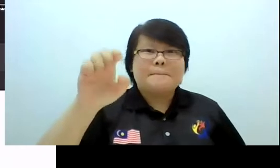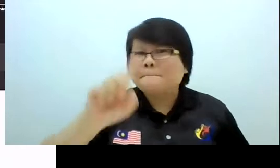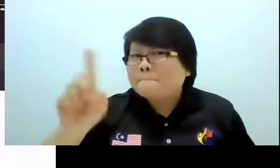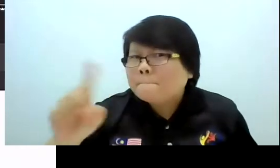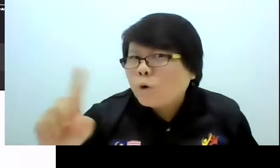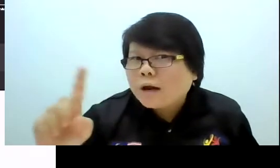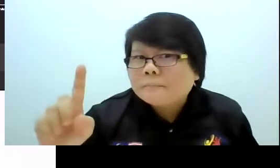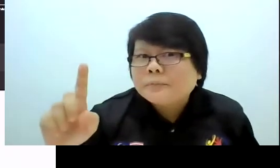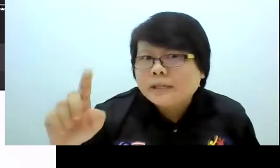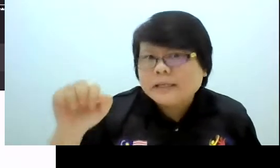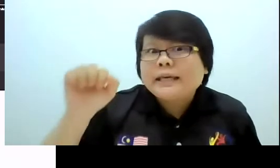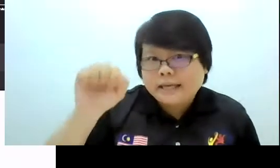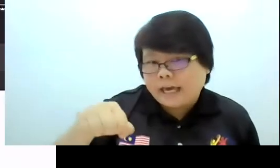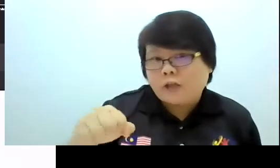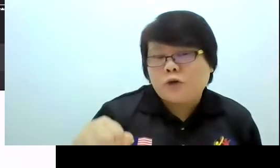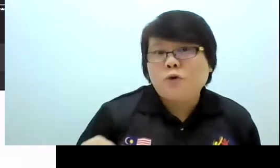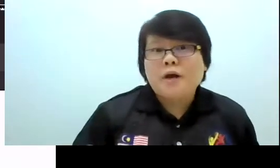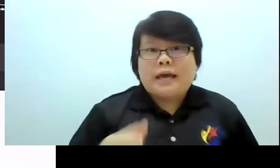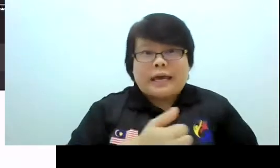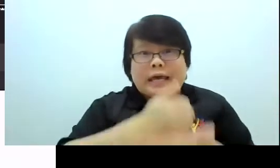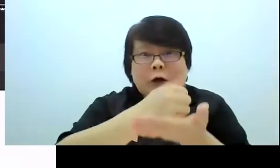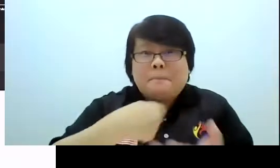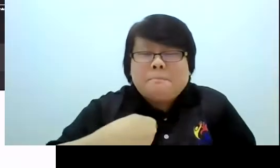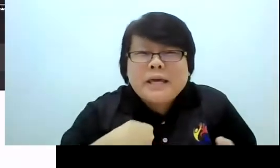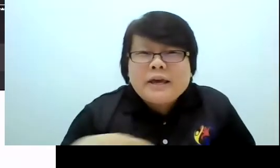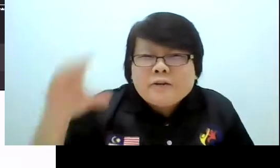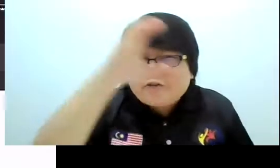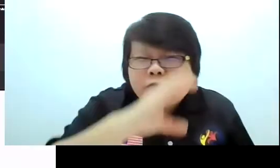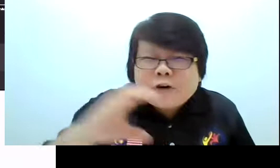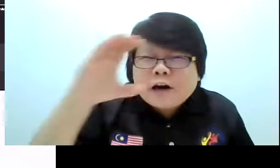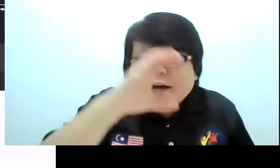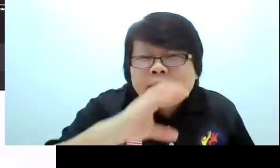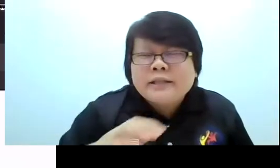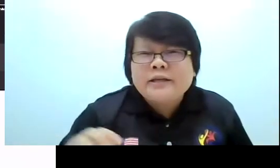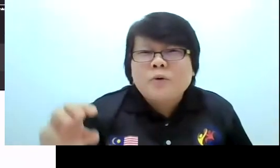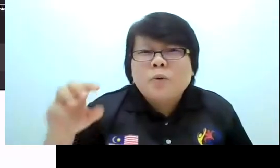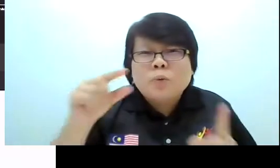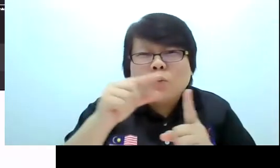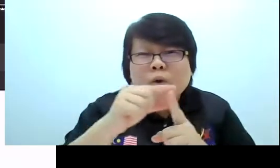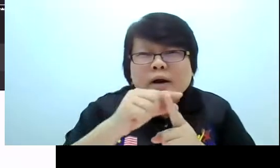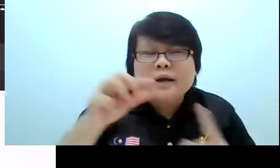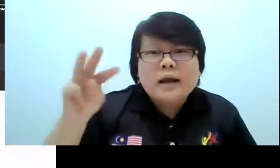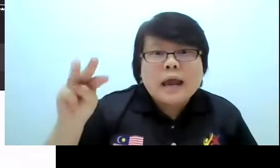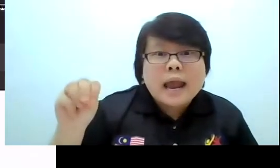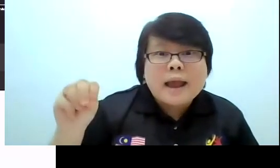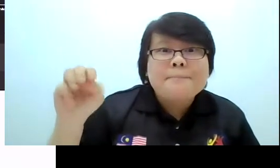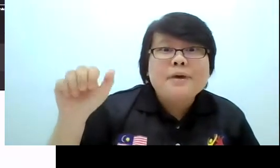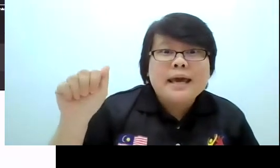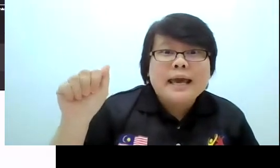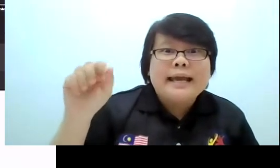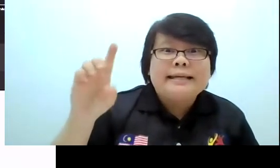M-A-D-E? Where? Can you help me find the word